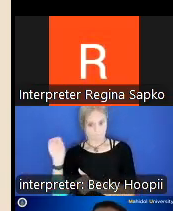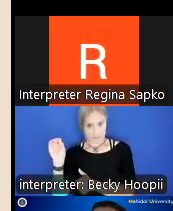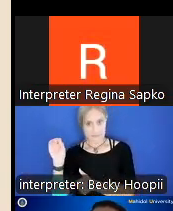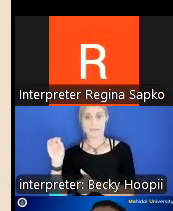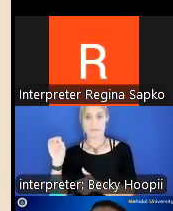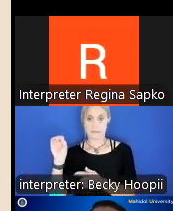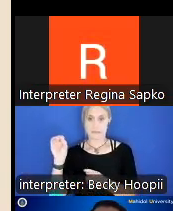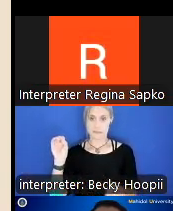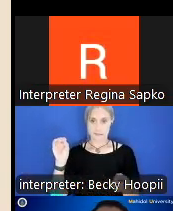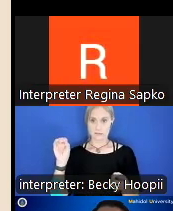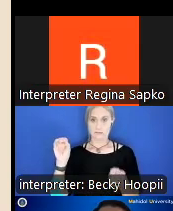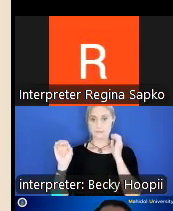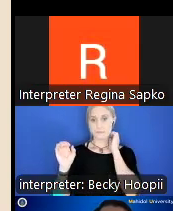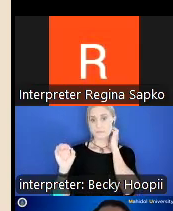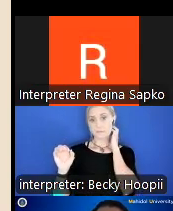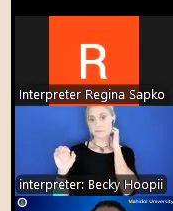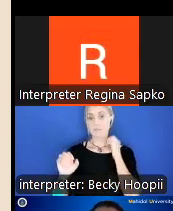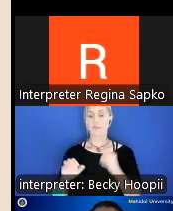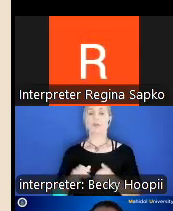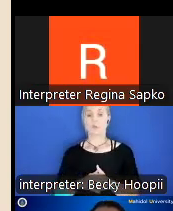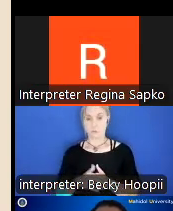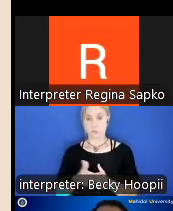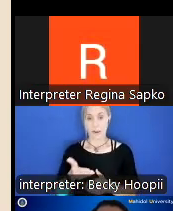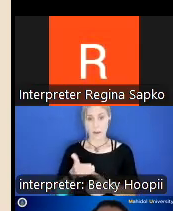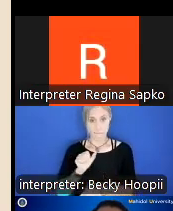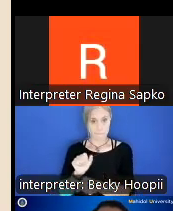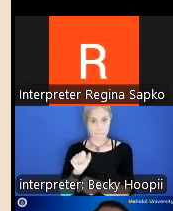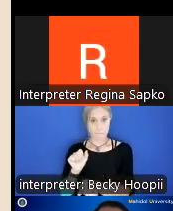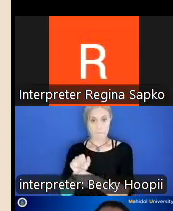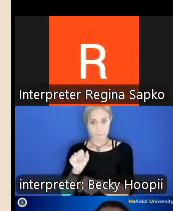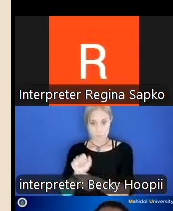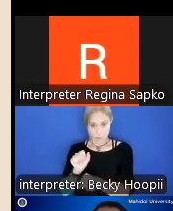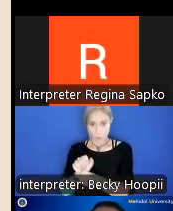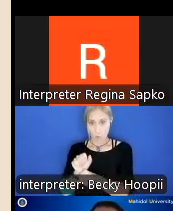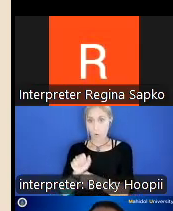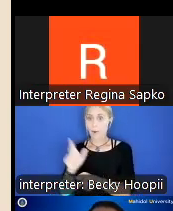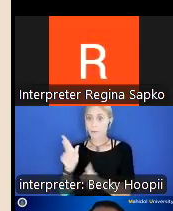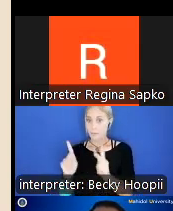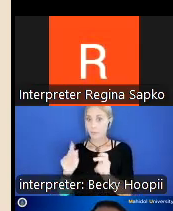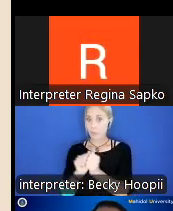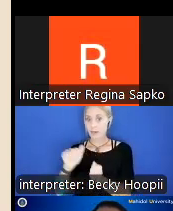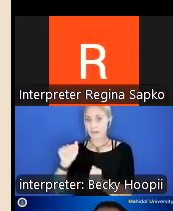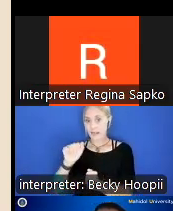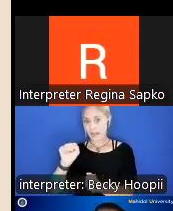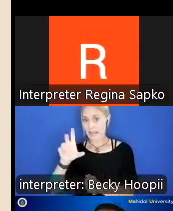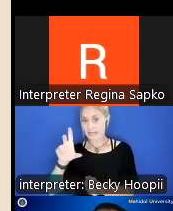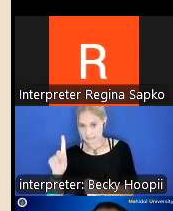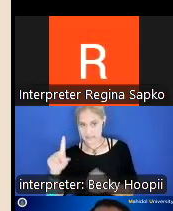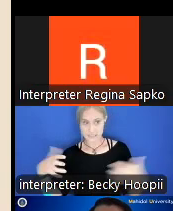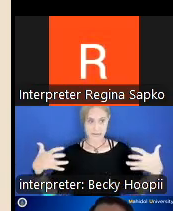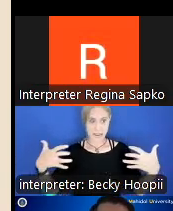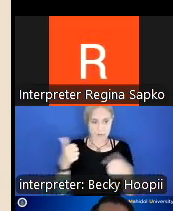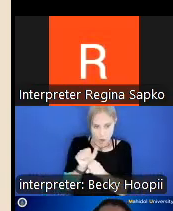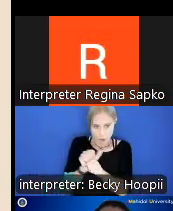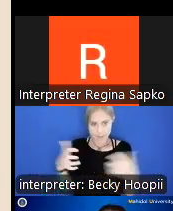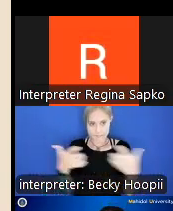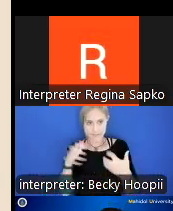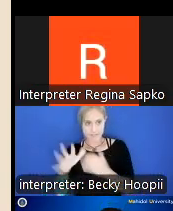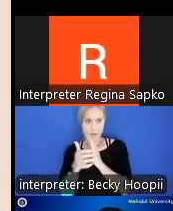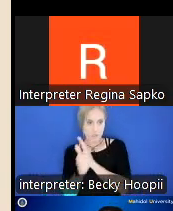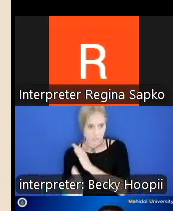autistic employee in the job suited to their skill and support by the job coaching in the community